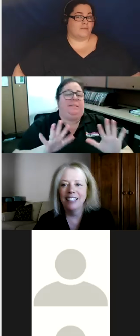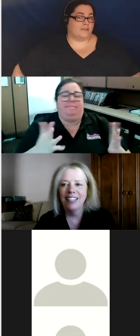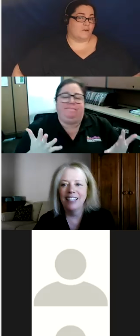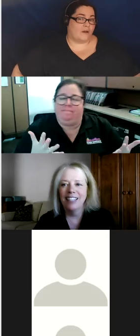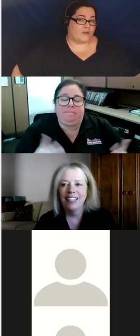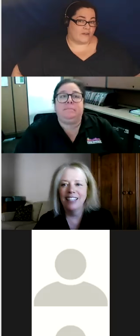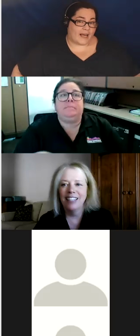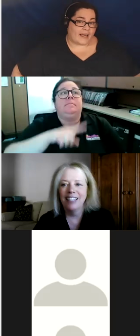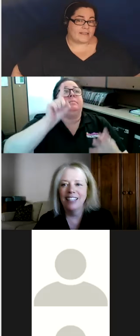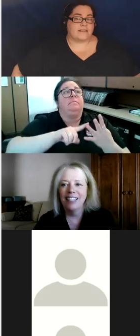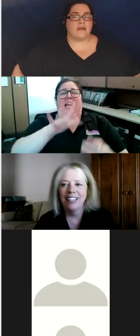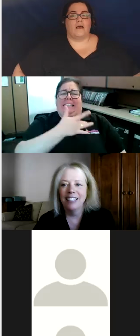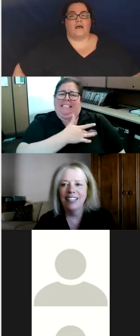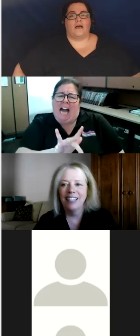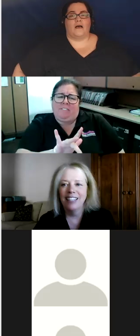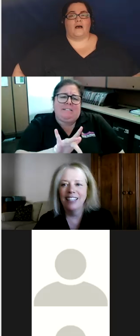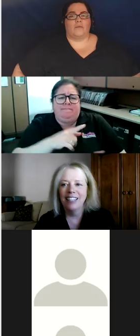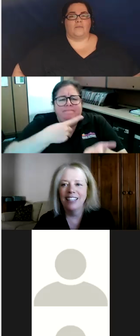if they have something going on with their eyes.